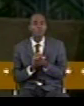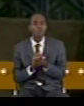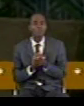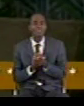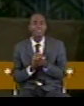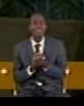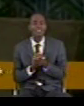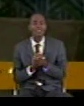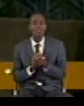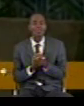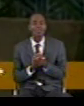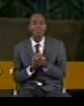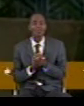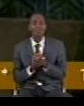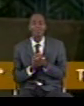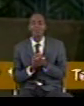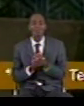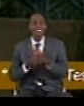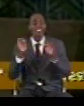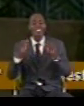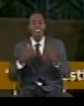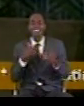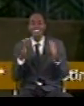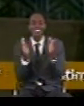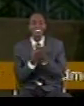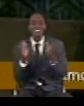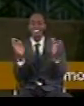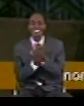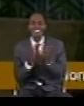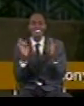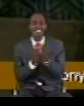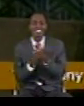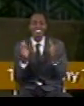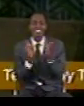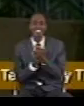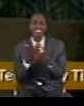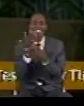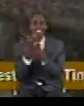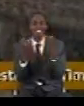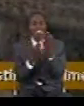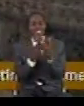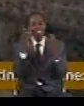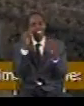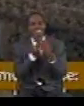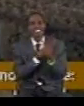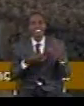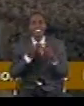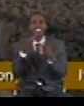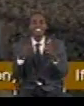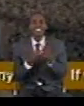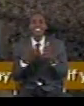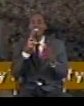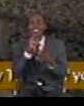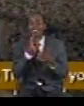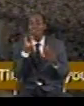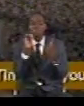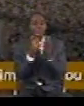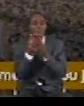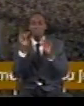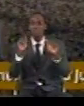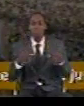repeat his name. Can we jam our hands together for the Lord? This is incredible. This is overflowing